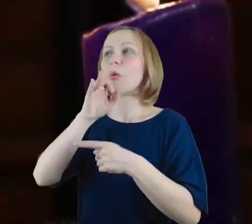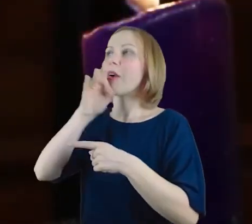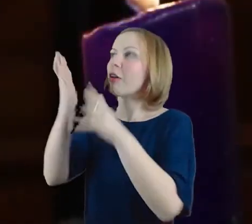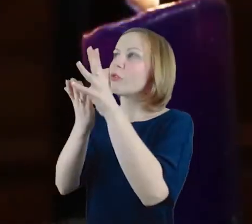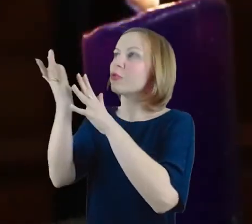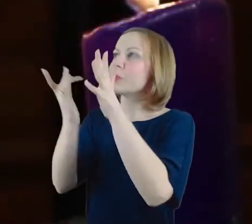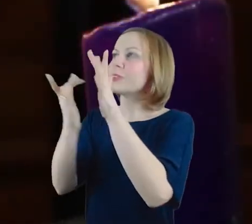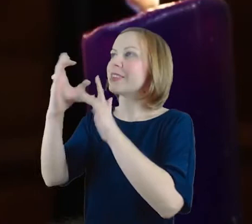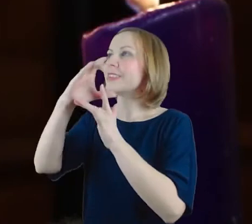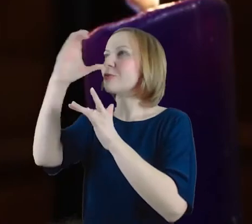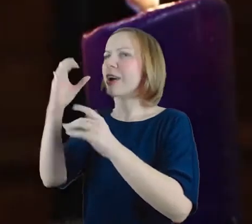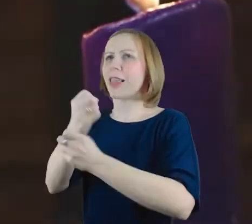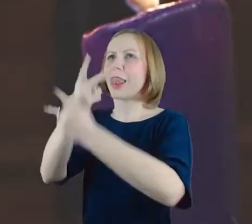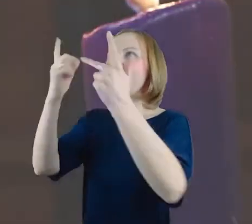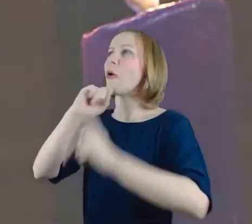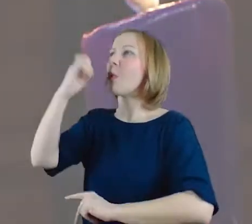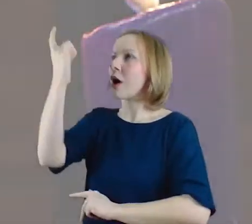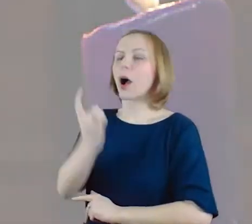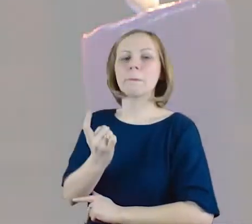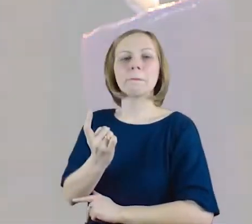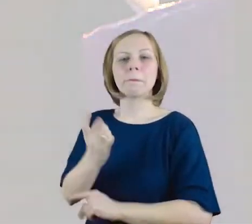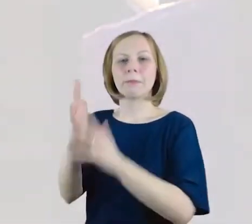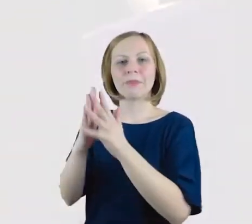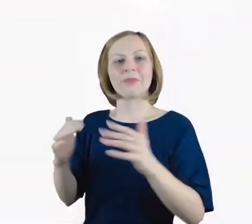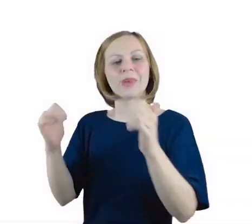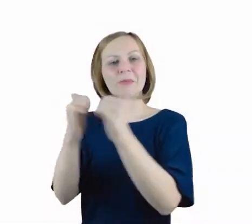is coming into the world. Amen.